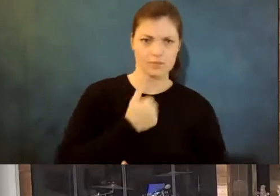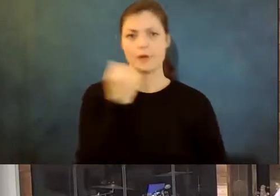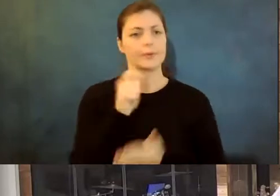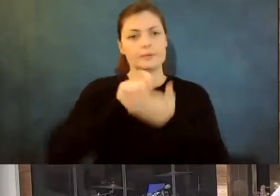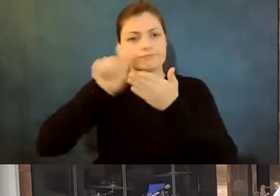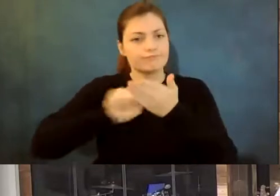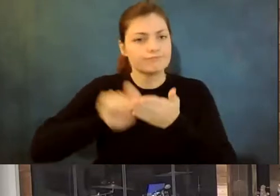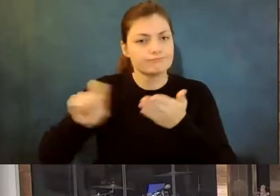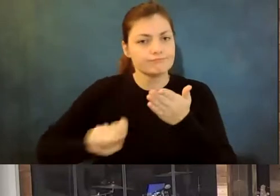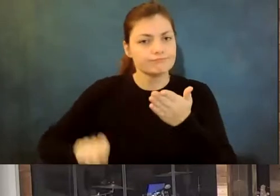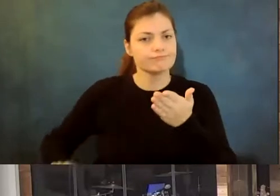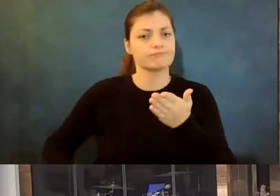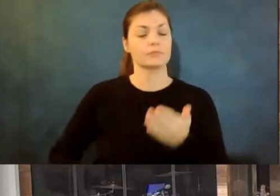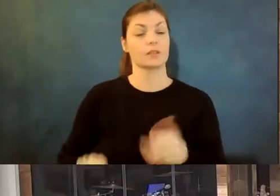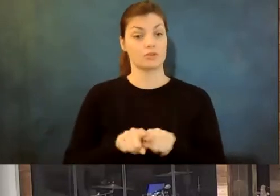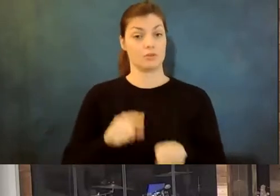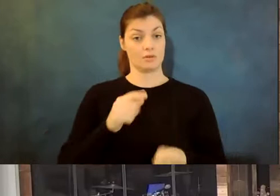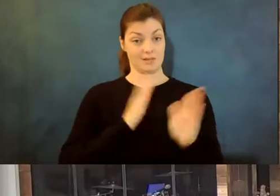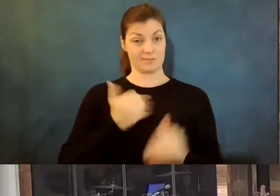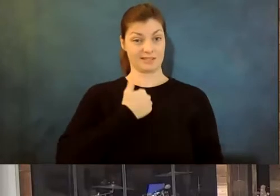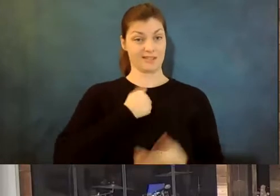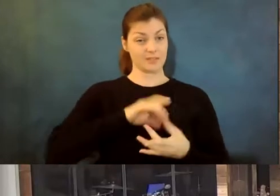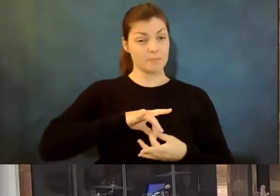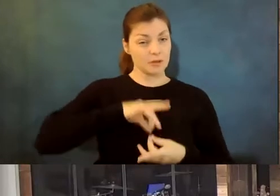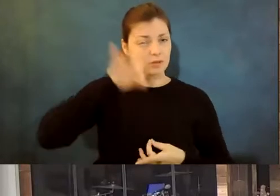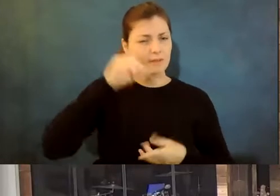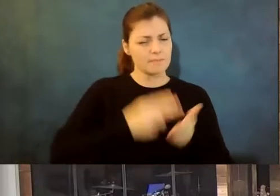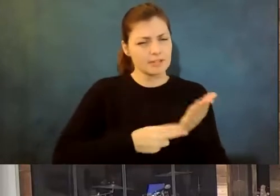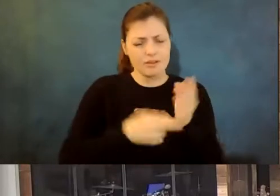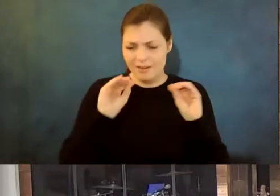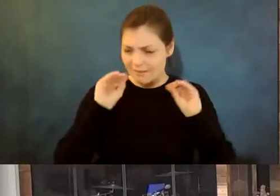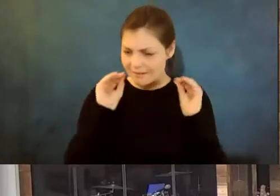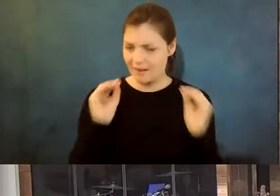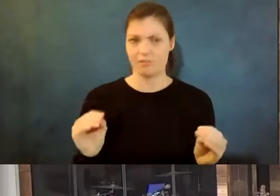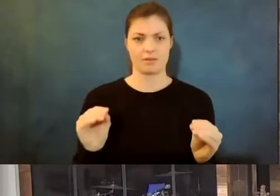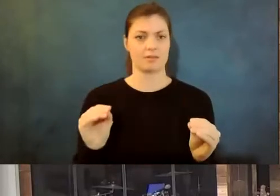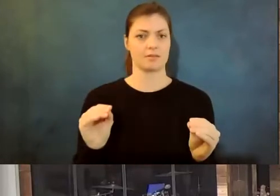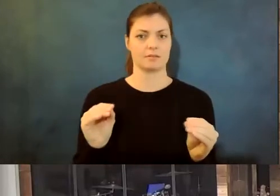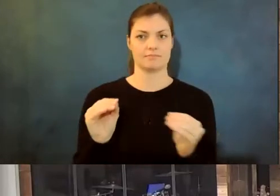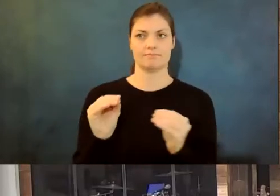notes, but preparing myself spiritually, making sure that there is nothing that would get in the way.